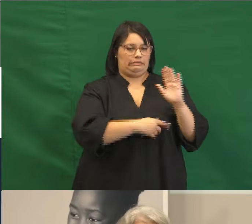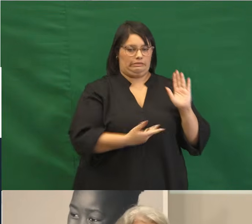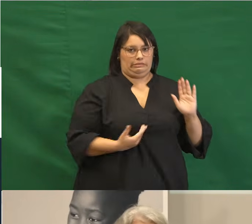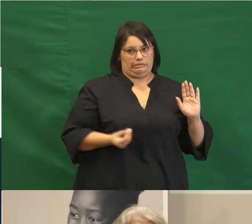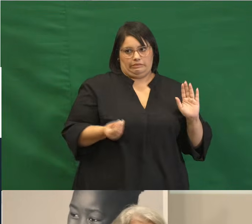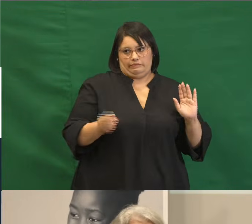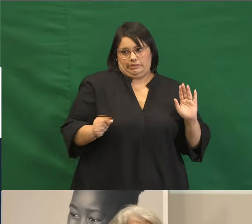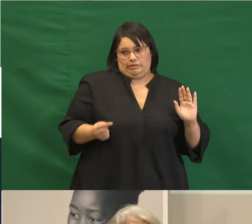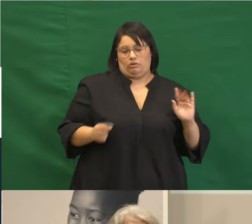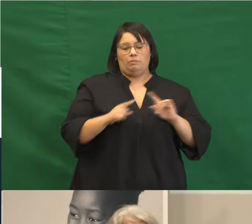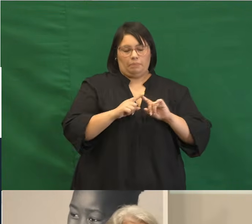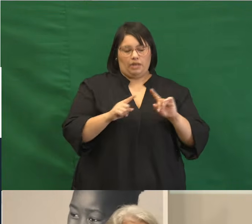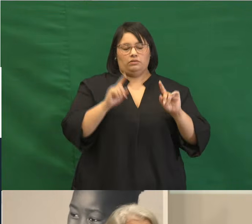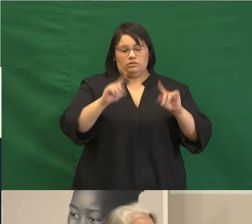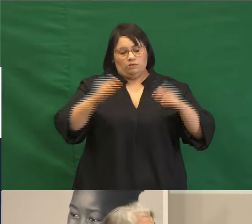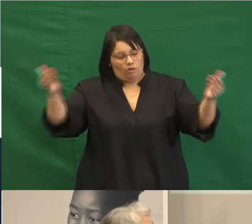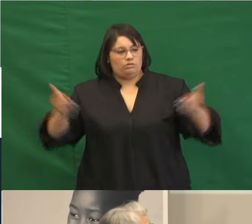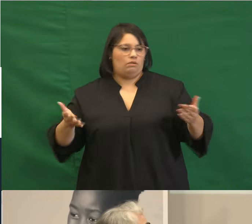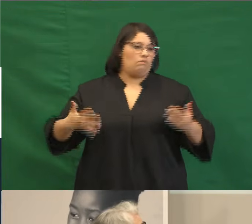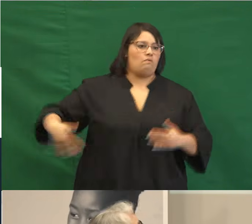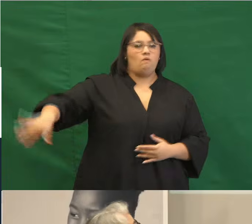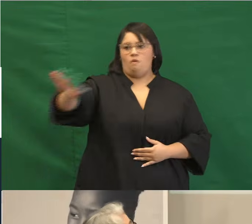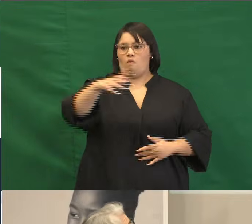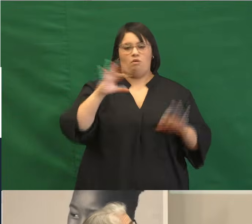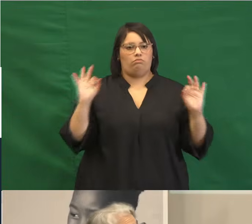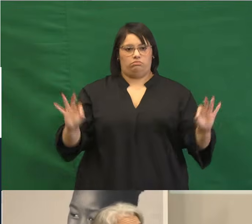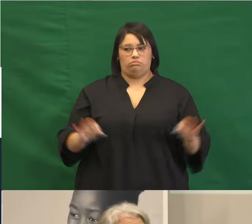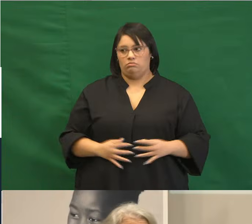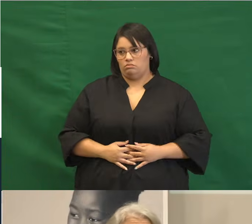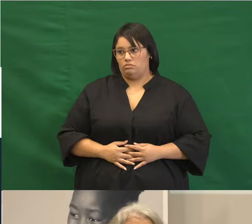So welcome to everybody.